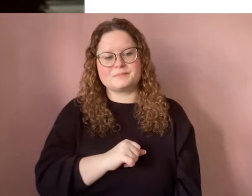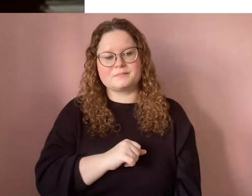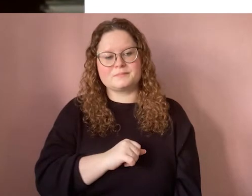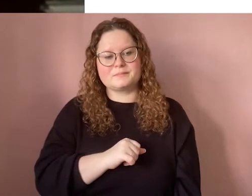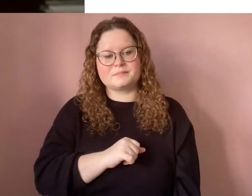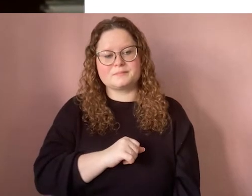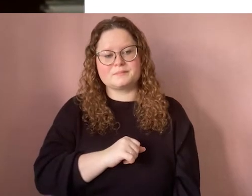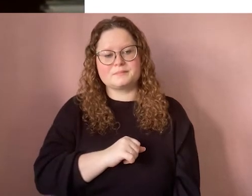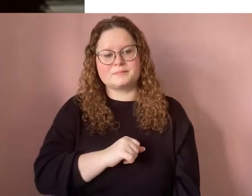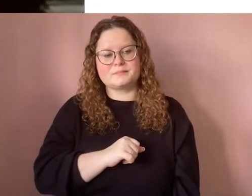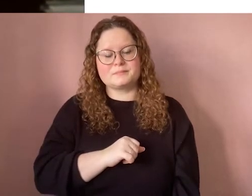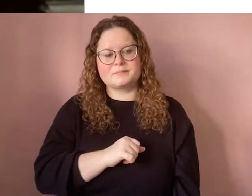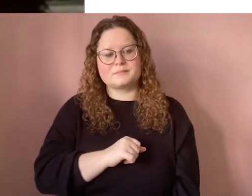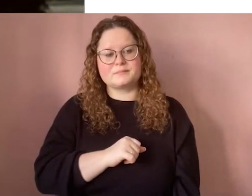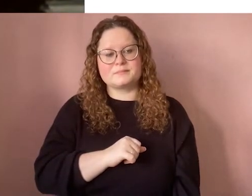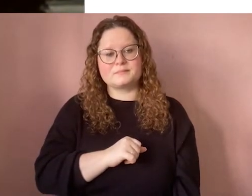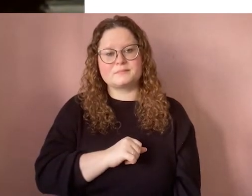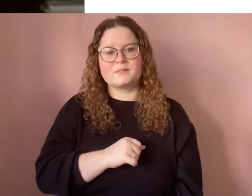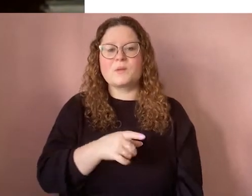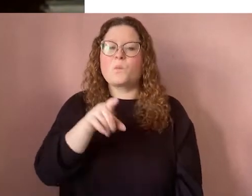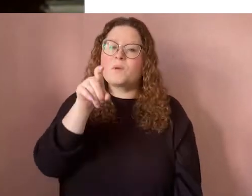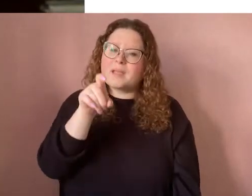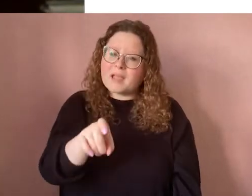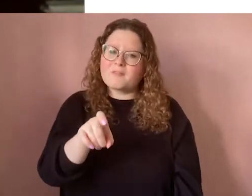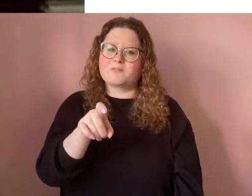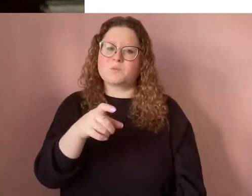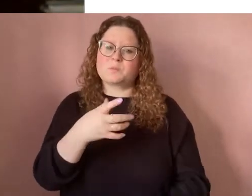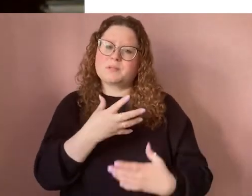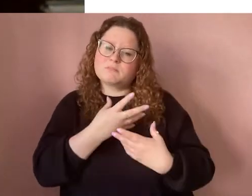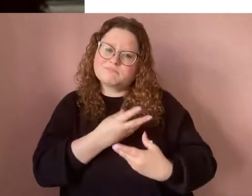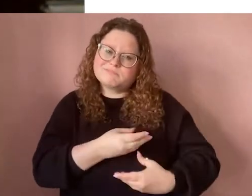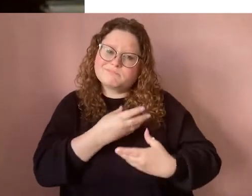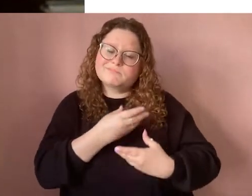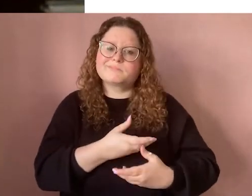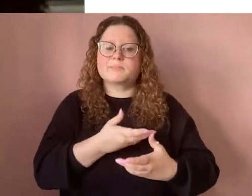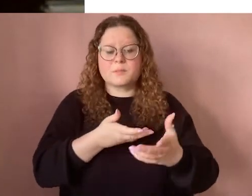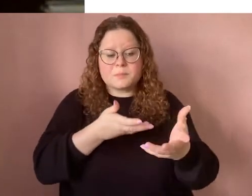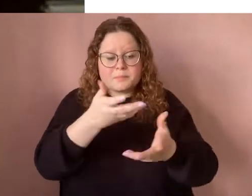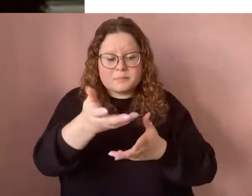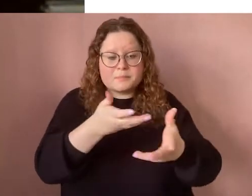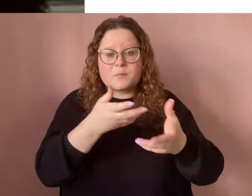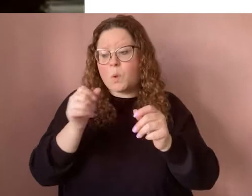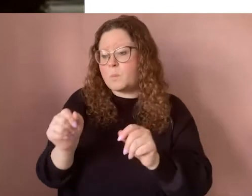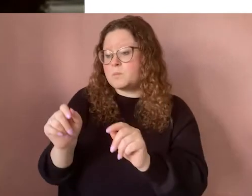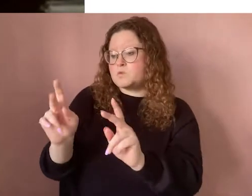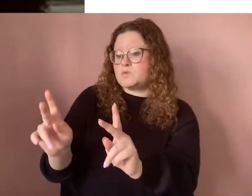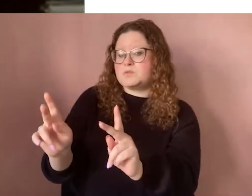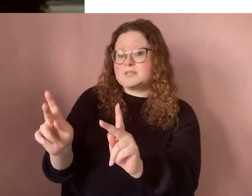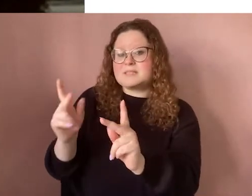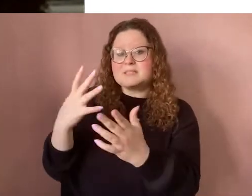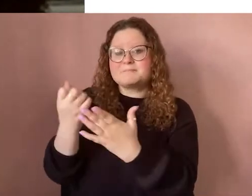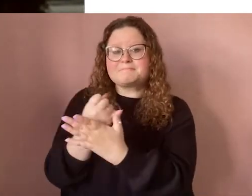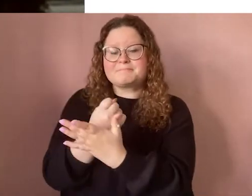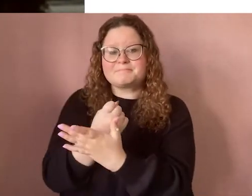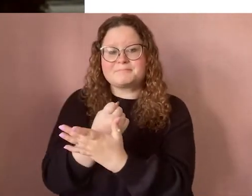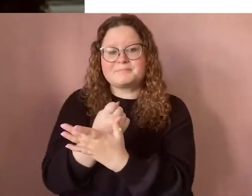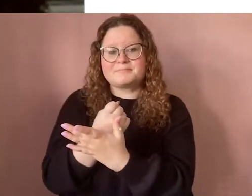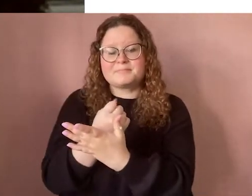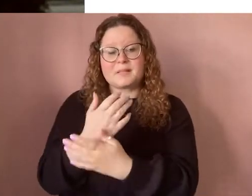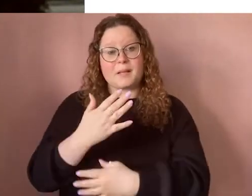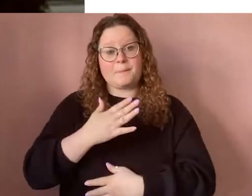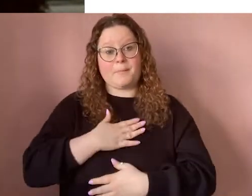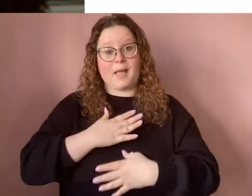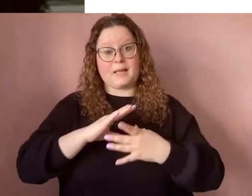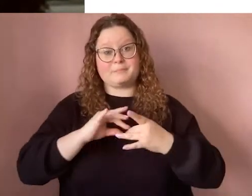concrete element of human compassion and human cooperation and human opportunity. And my remarks this